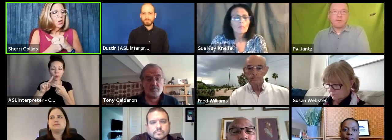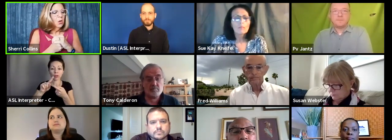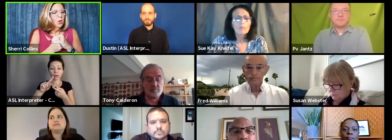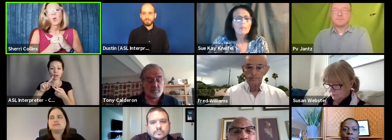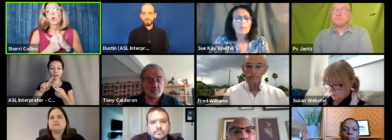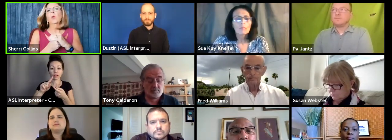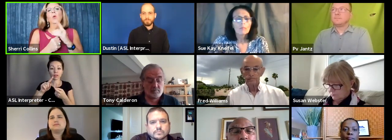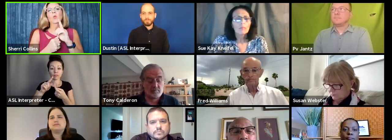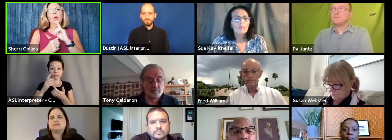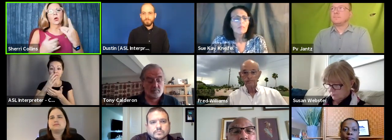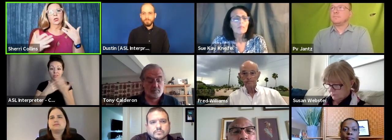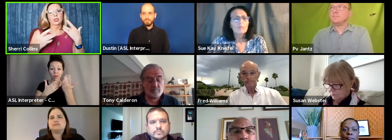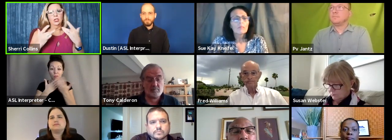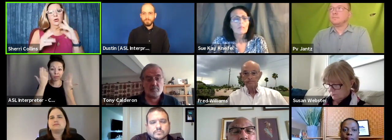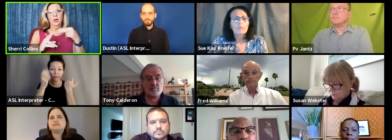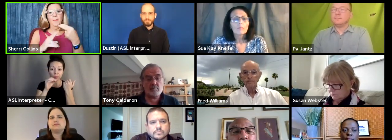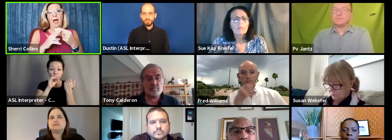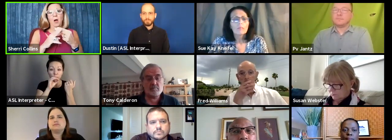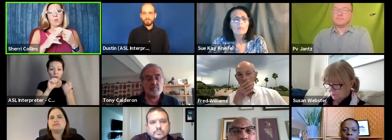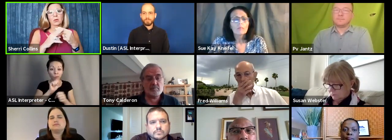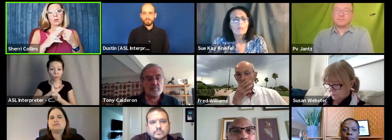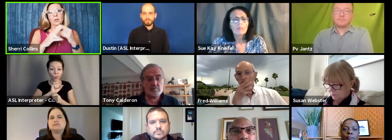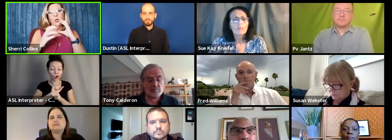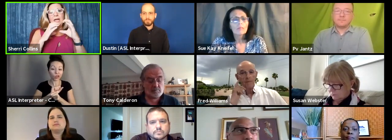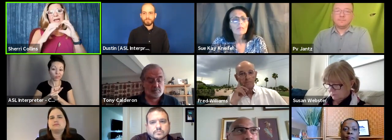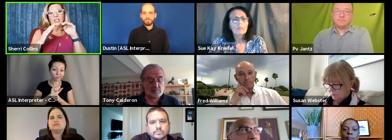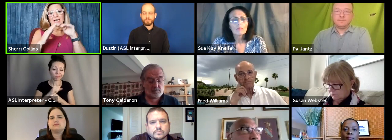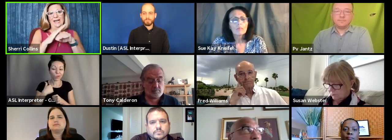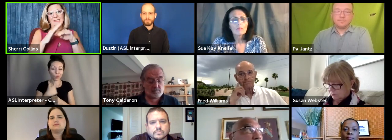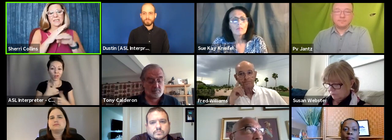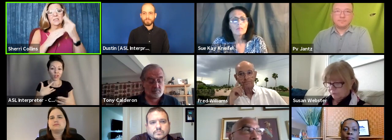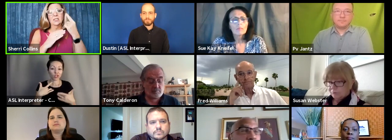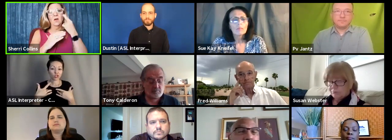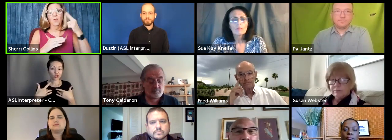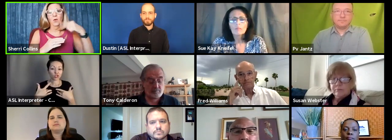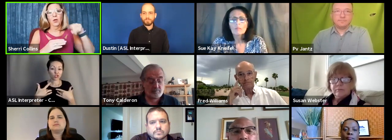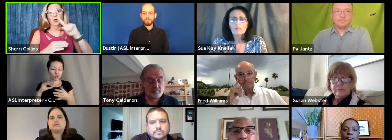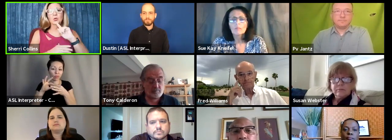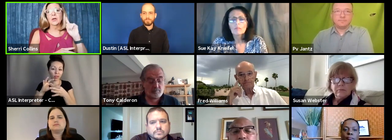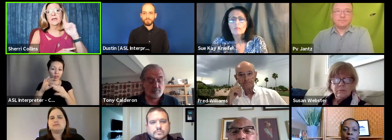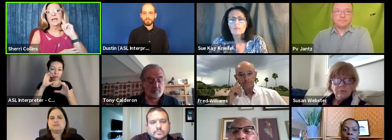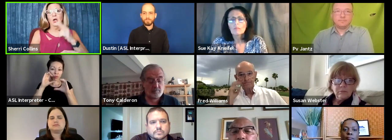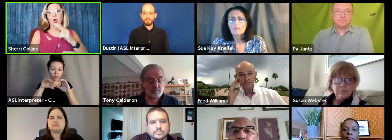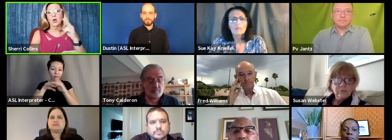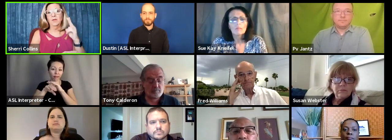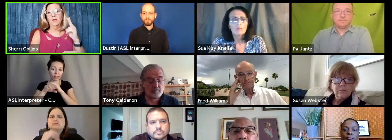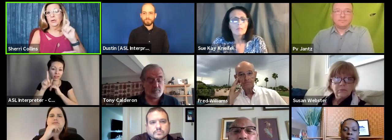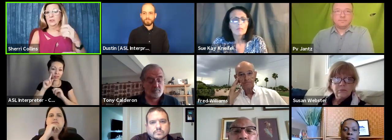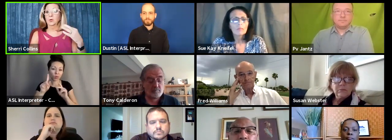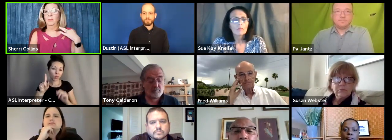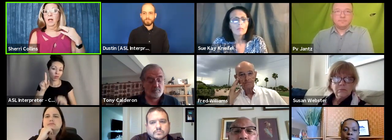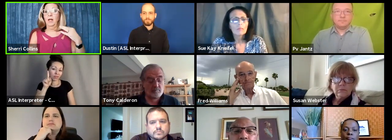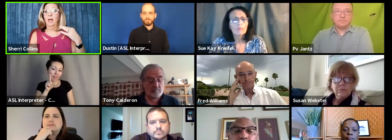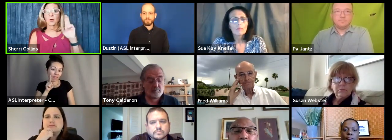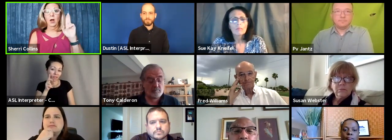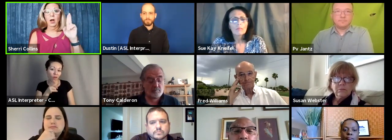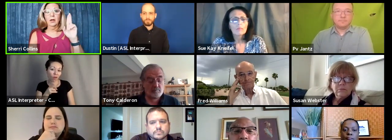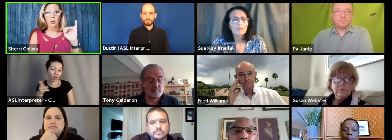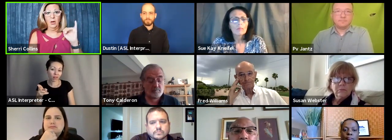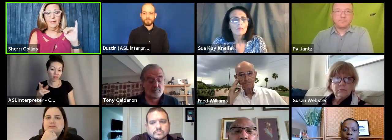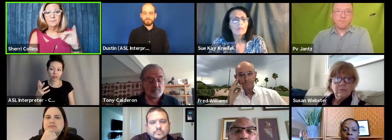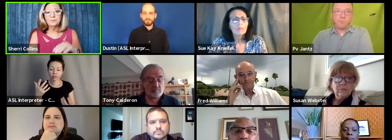scenarios. We were concerned about communication access for those who are deaf and hard of hearing need to apply